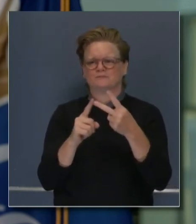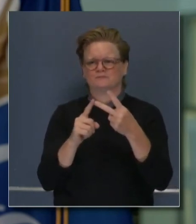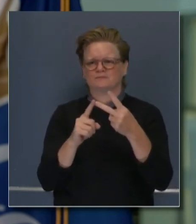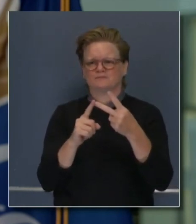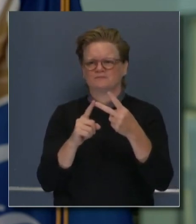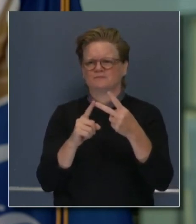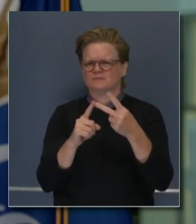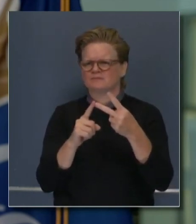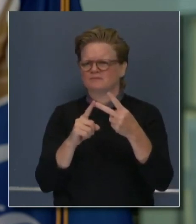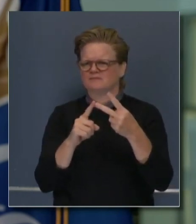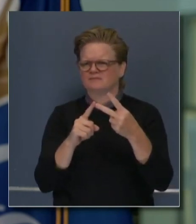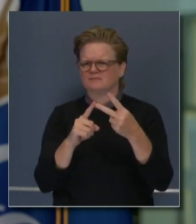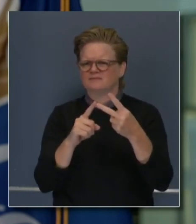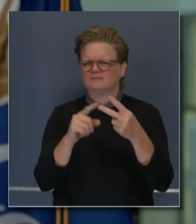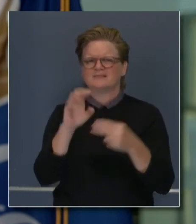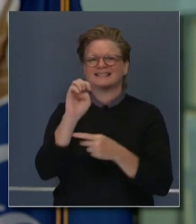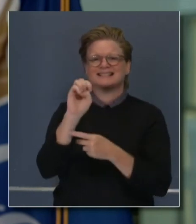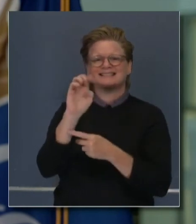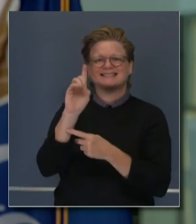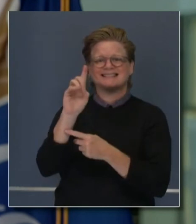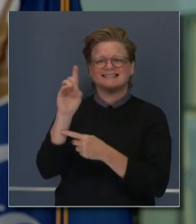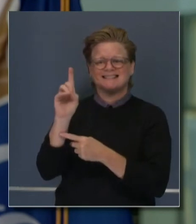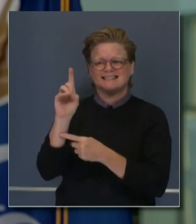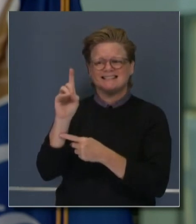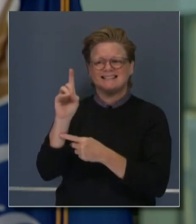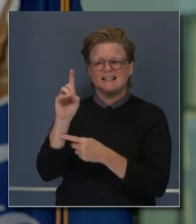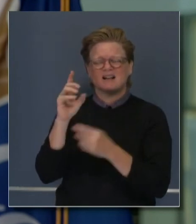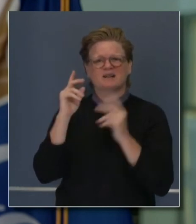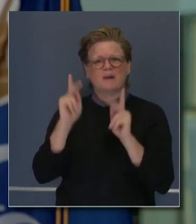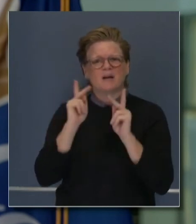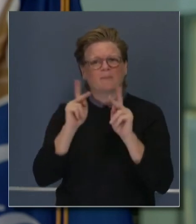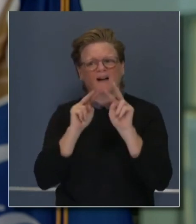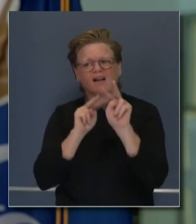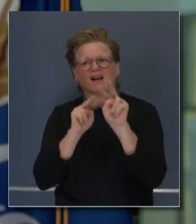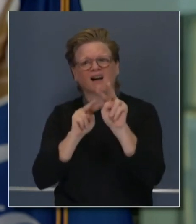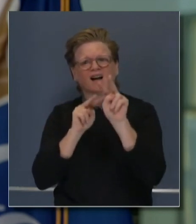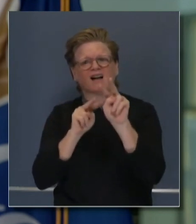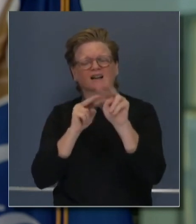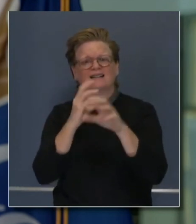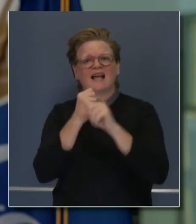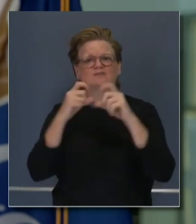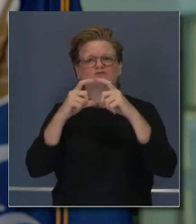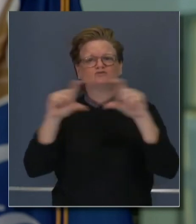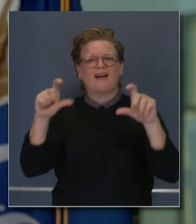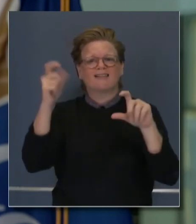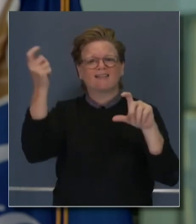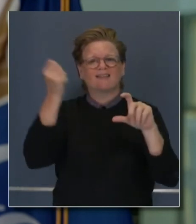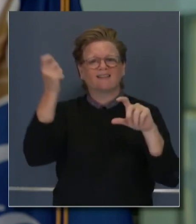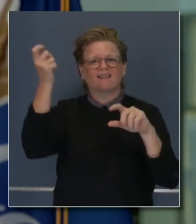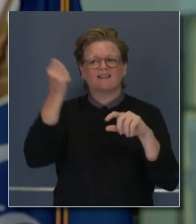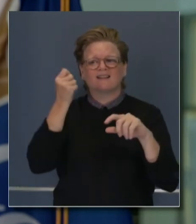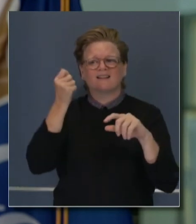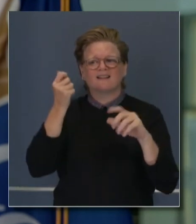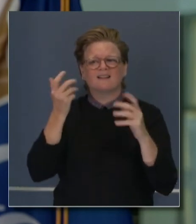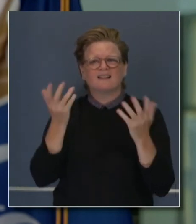paid out, and we've been seeing dozens and dozens, if not hundreds, of letters kind of coming to the same